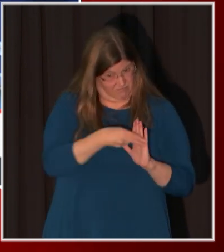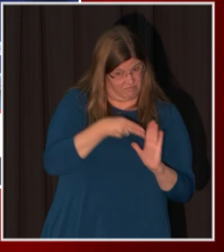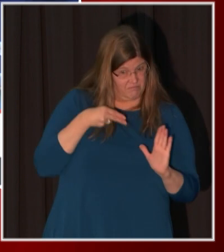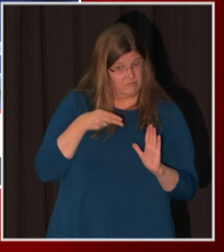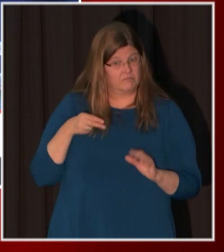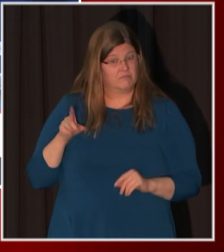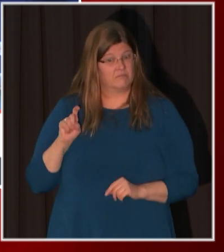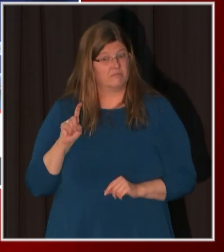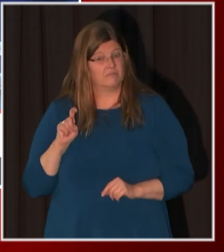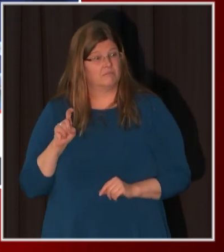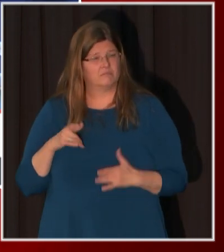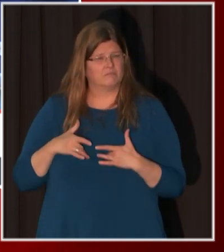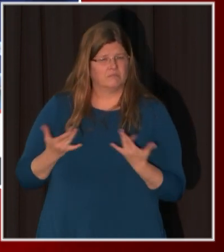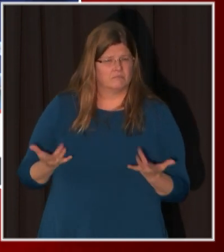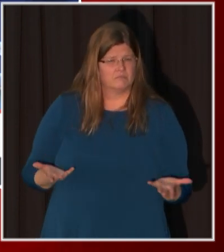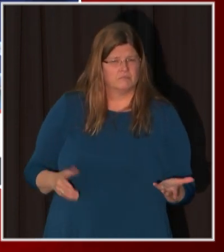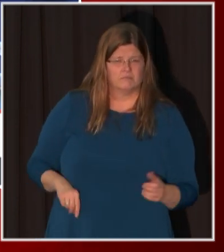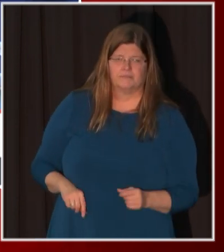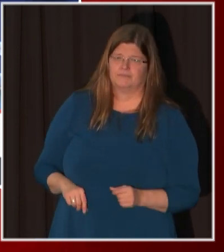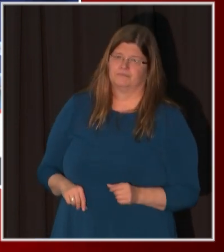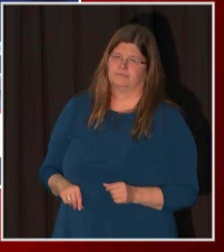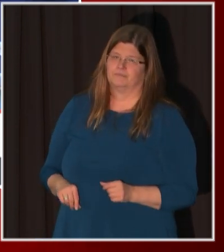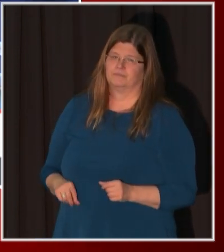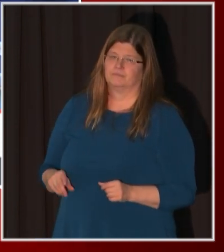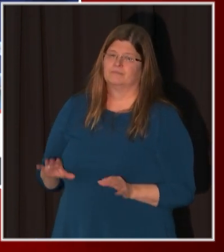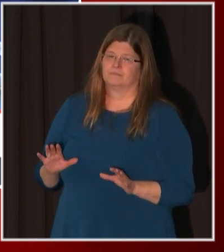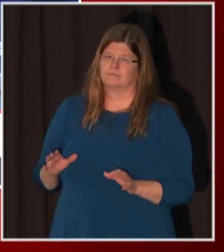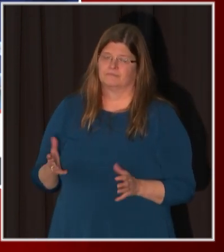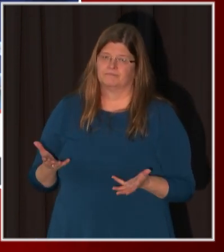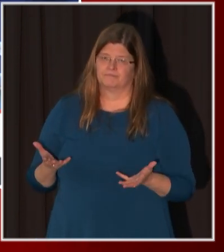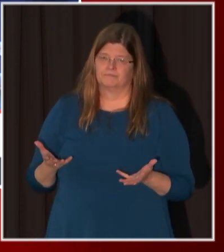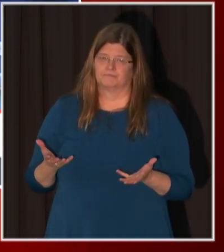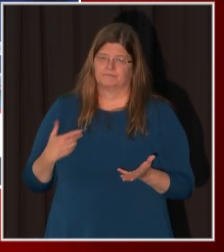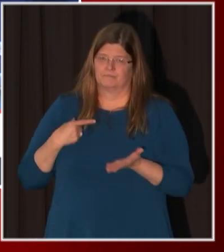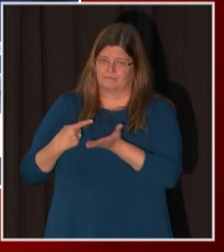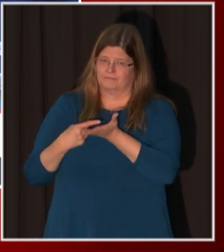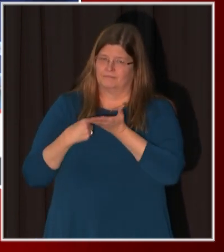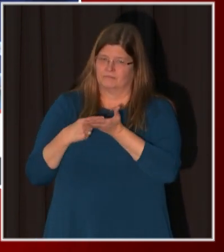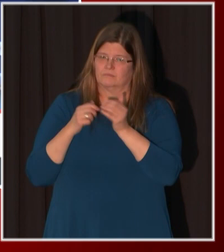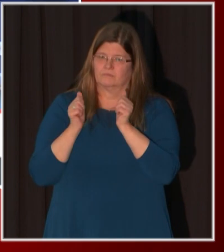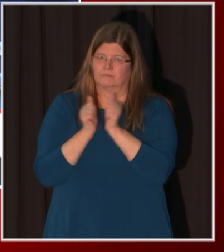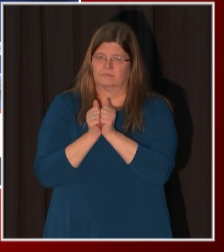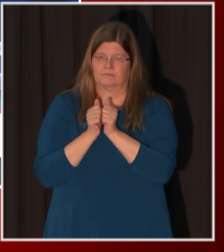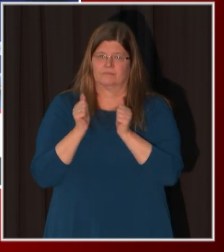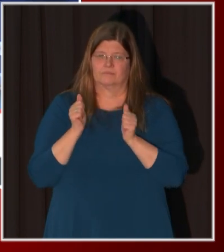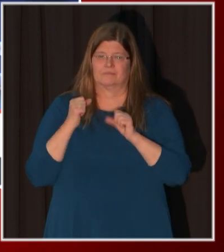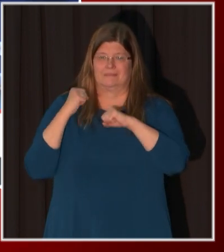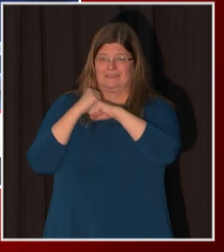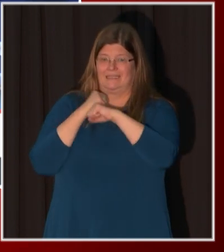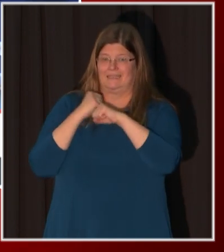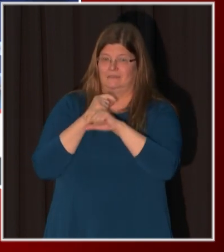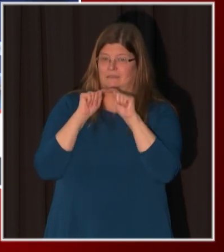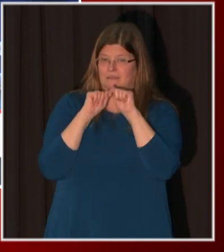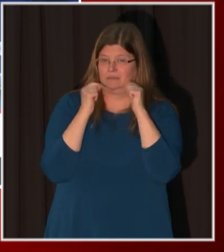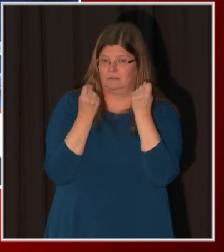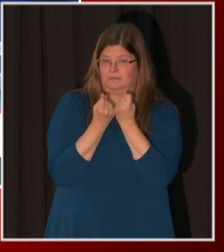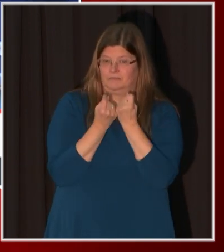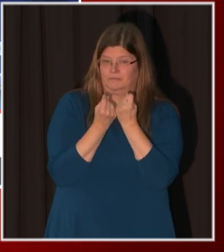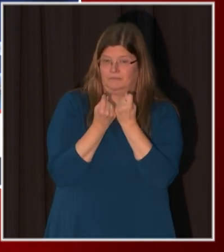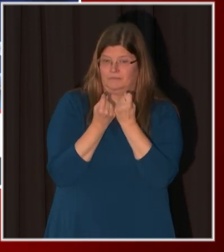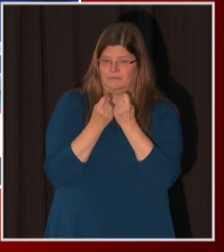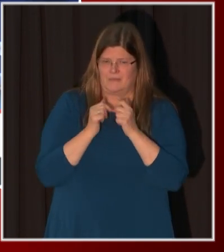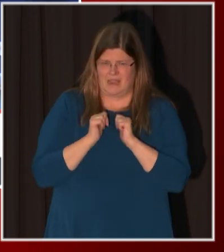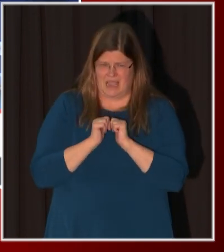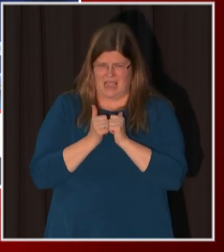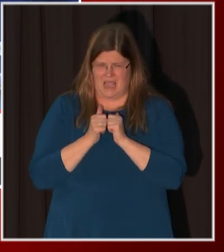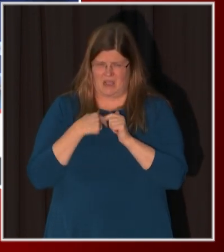of the things that conversations that I've been having with the vital statistics team is how we're looking at our all-cause